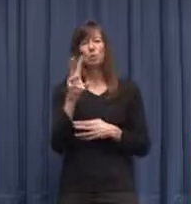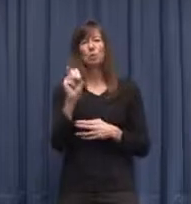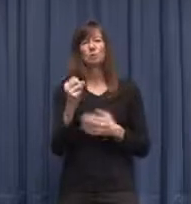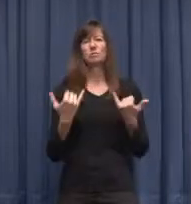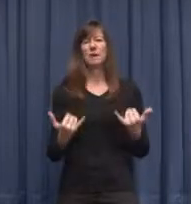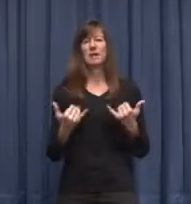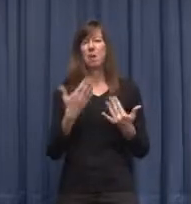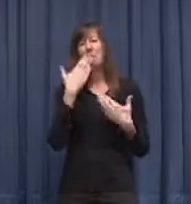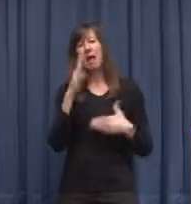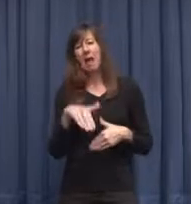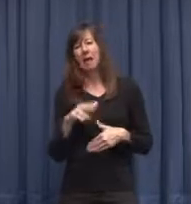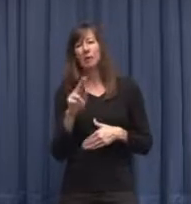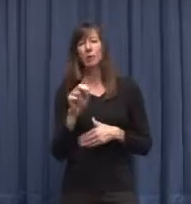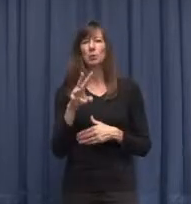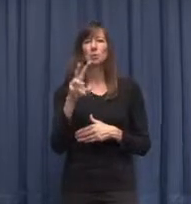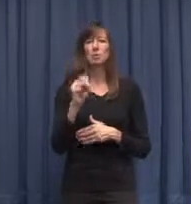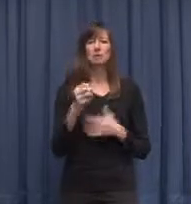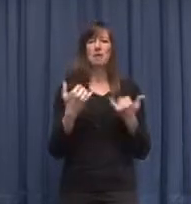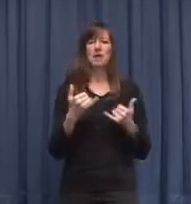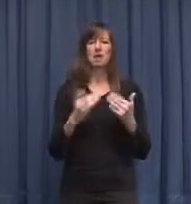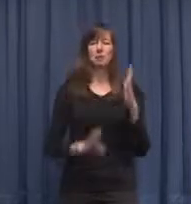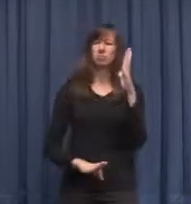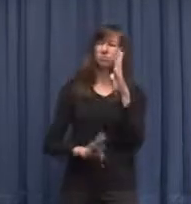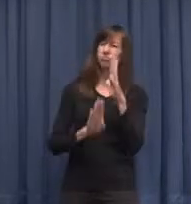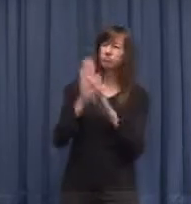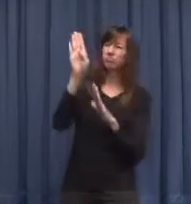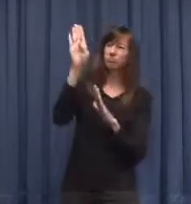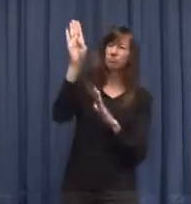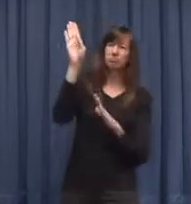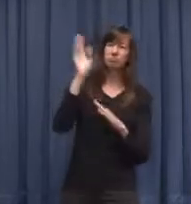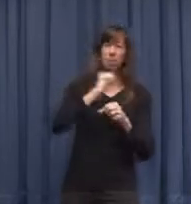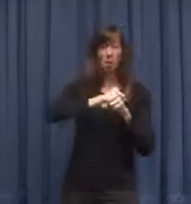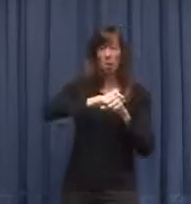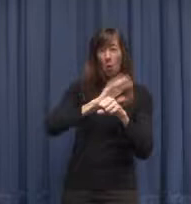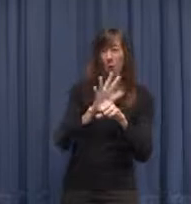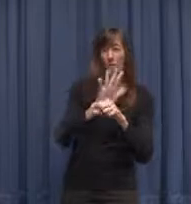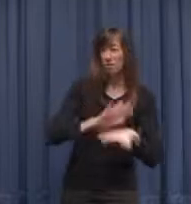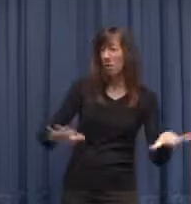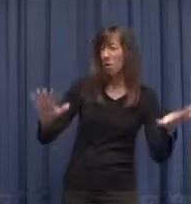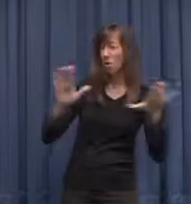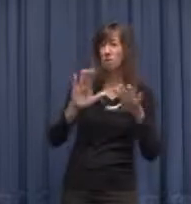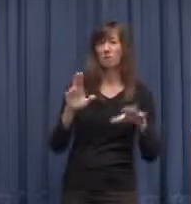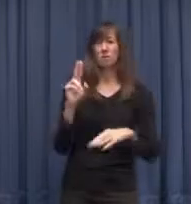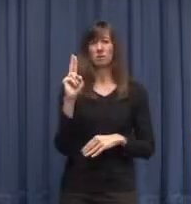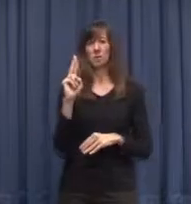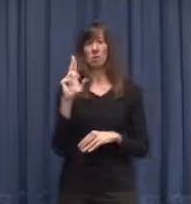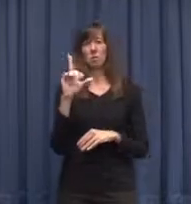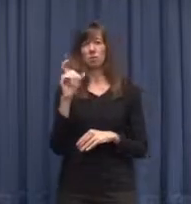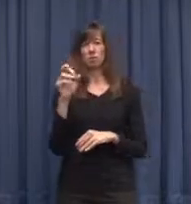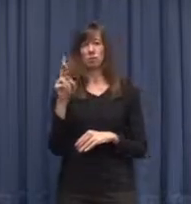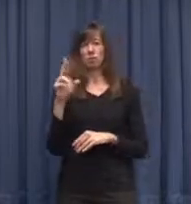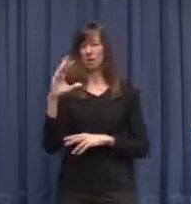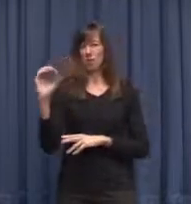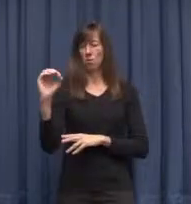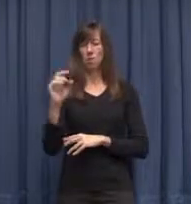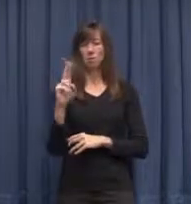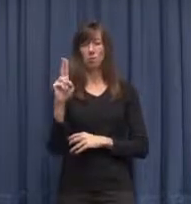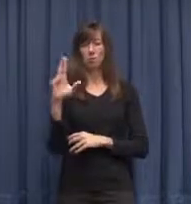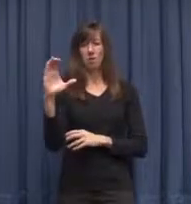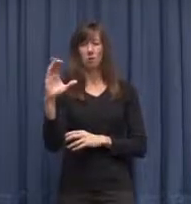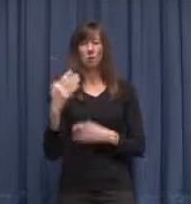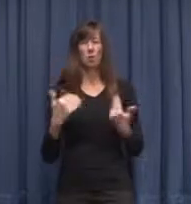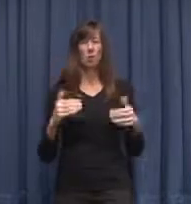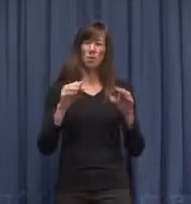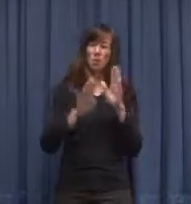and sustained surge of COVID across the county. We'll talk about the numbers